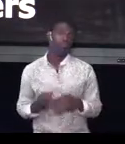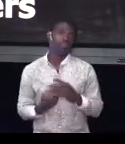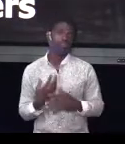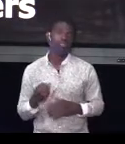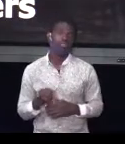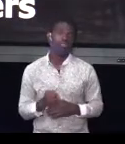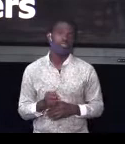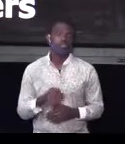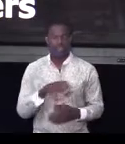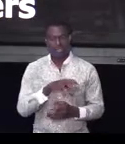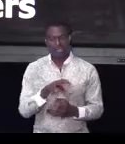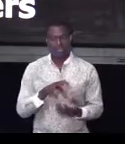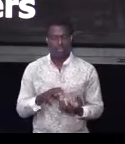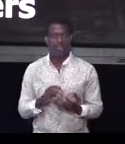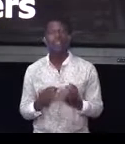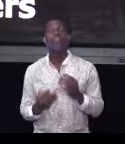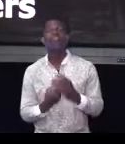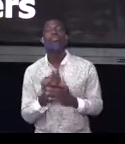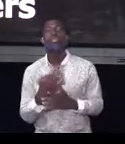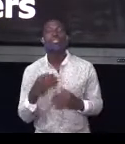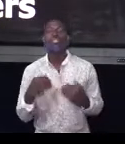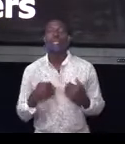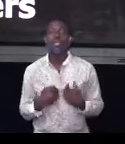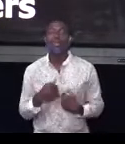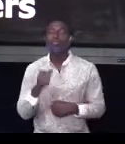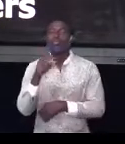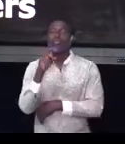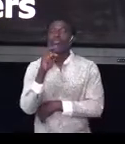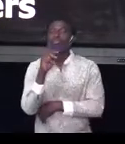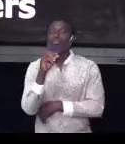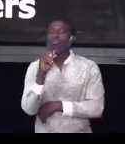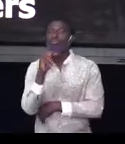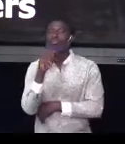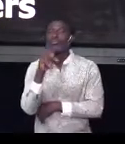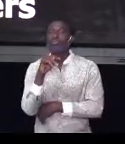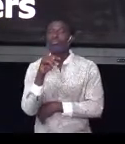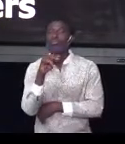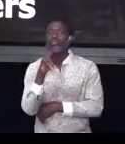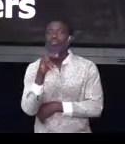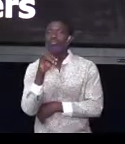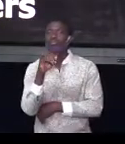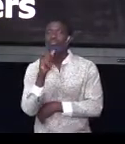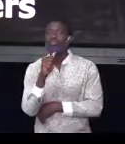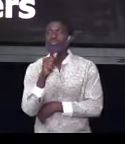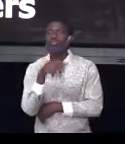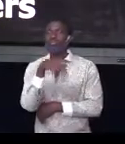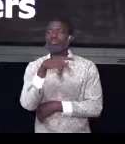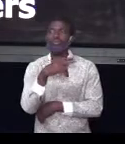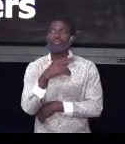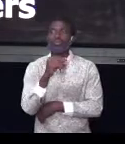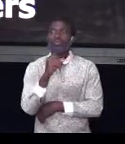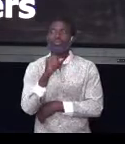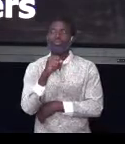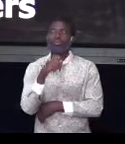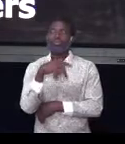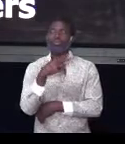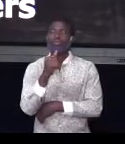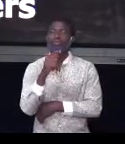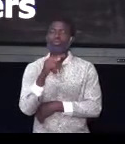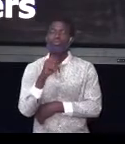it again. Chemical fertilizer comprises of ammonia fertilizers, phosphate fertilizers,